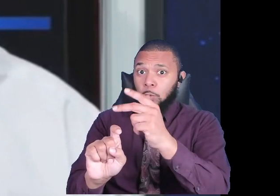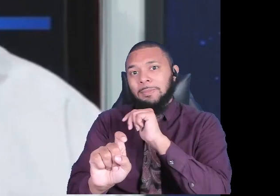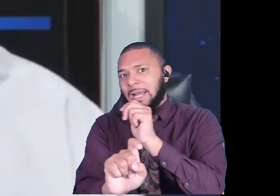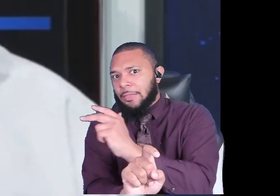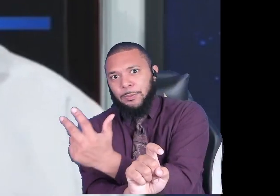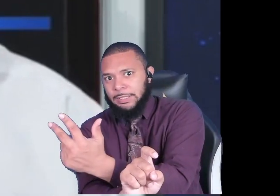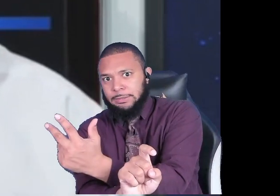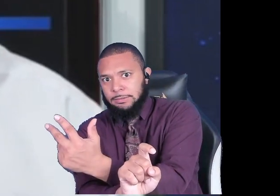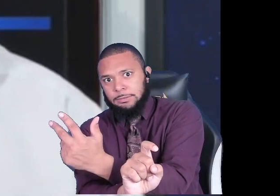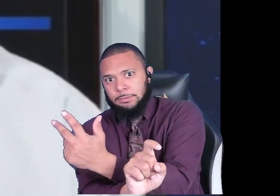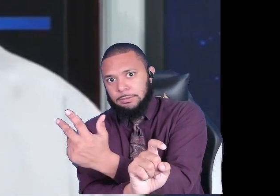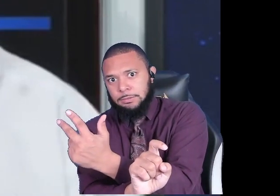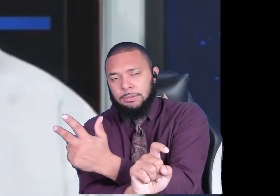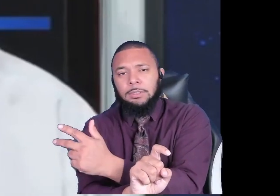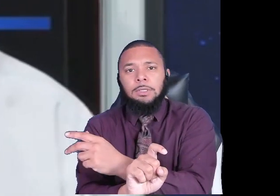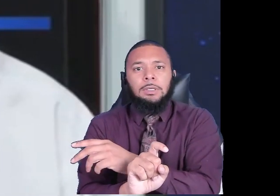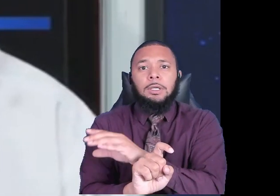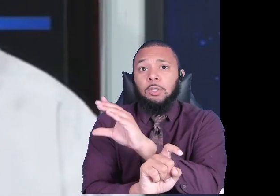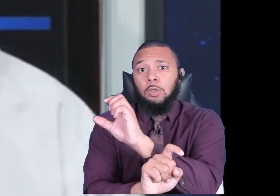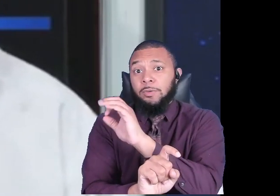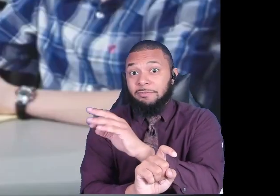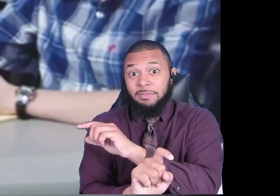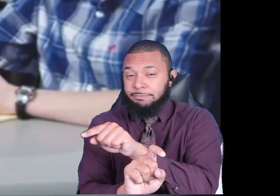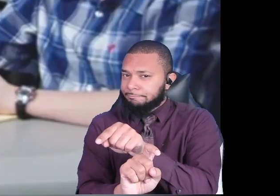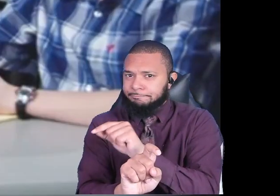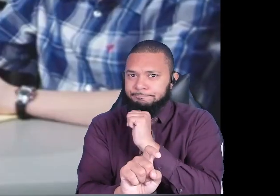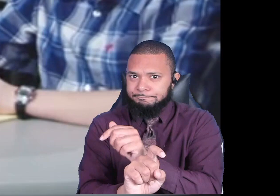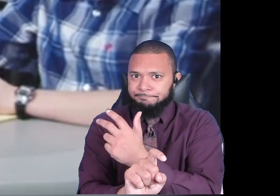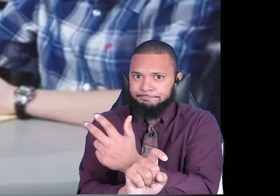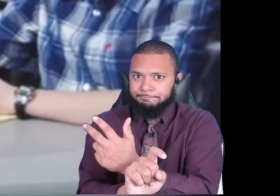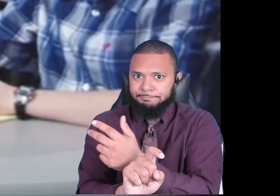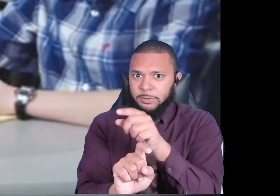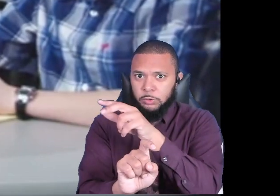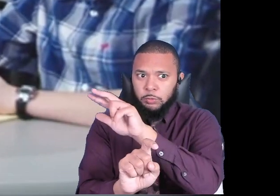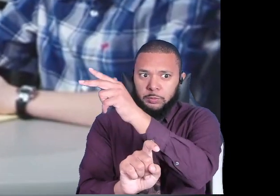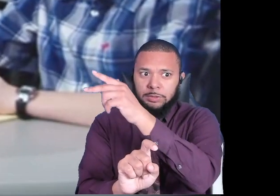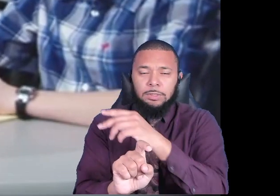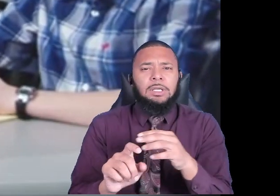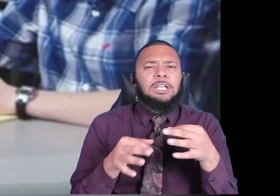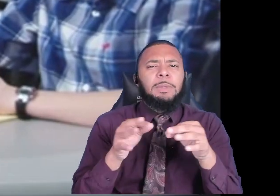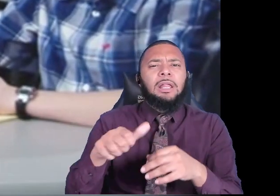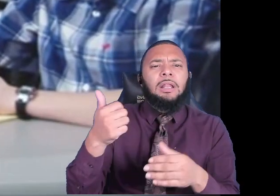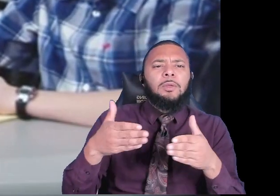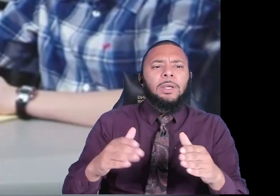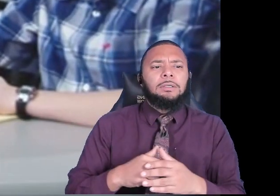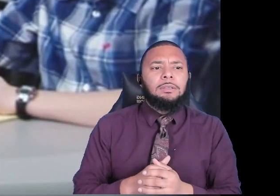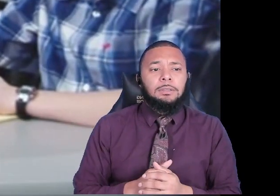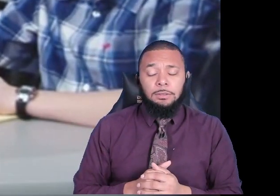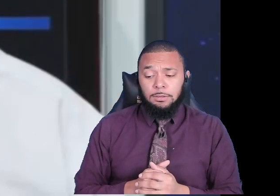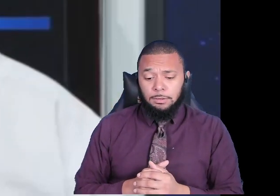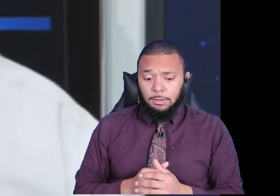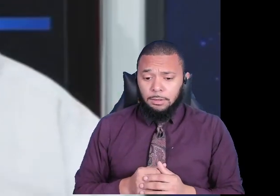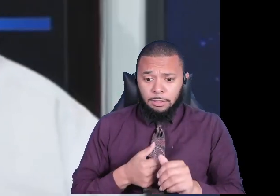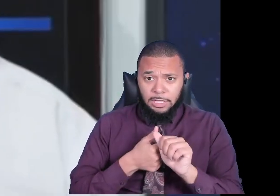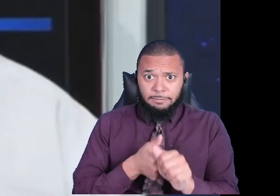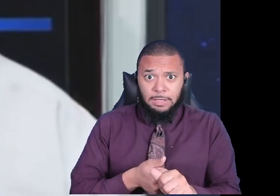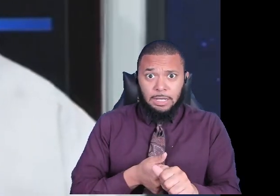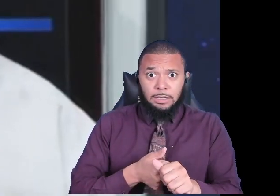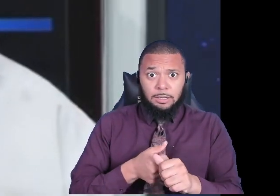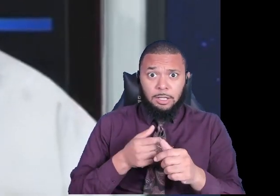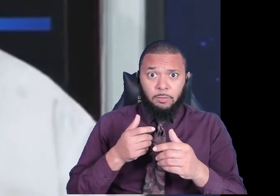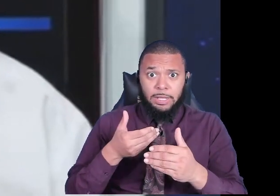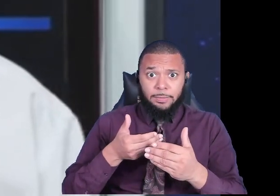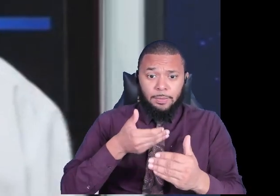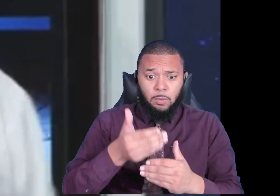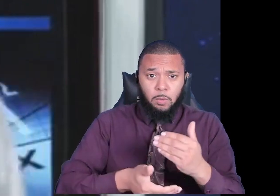3. Could you explain that a different way? According to order of operations, you do the exponents. Yeah, that's what I had